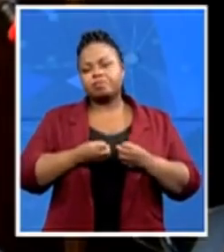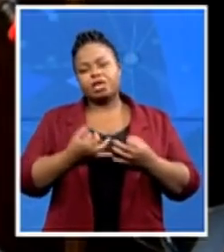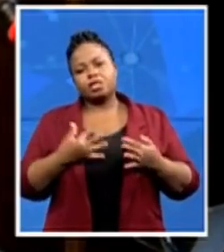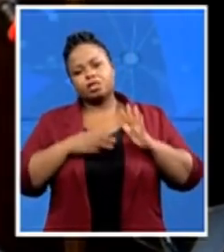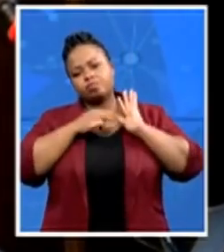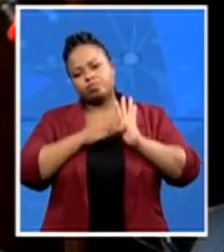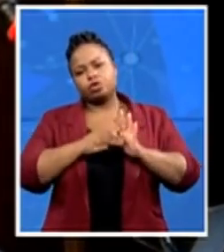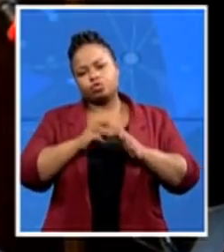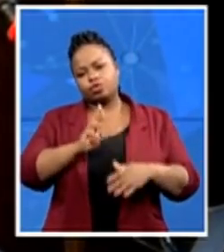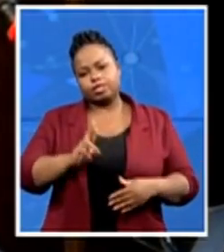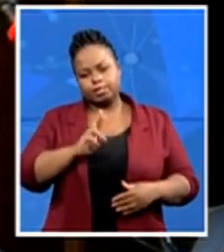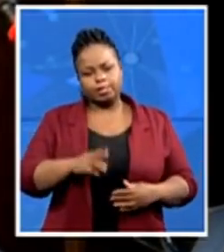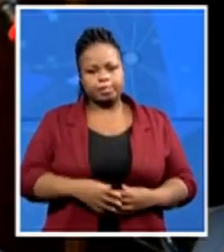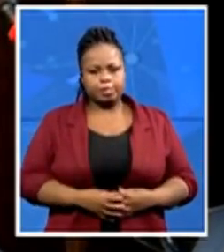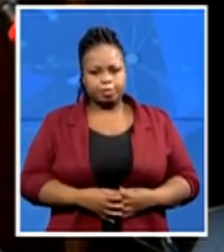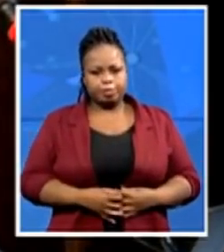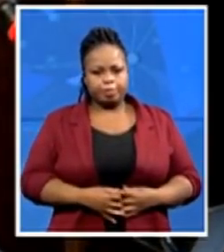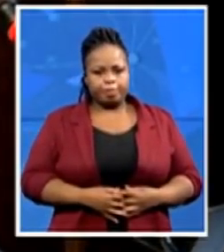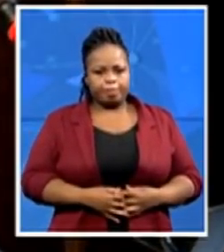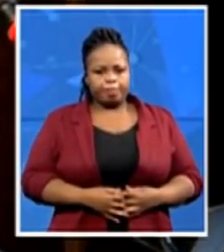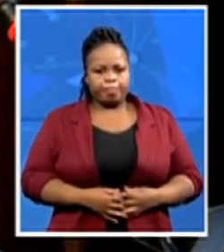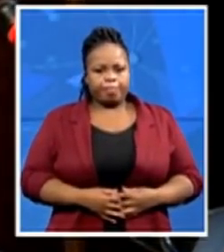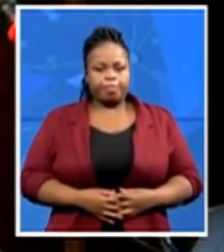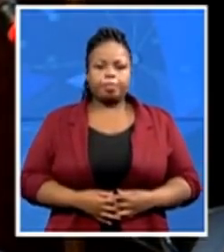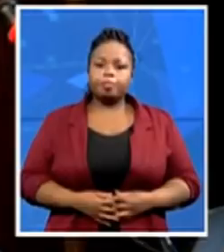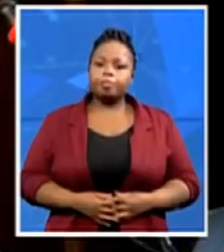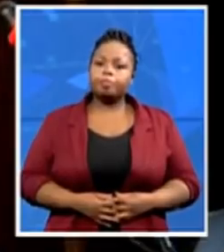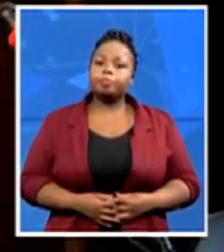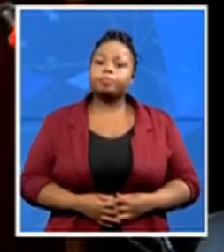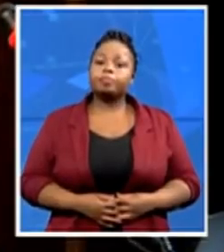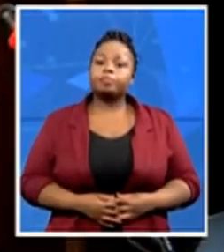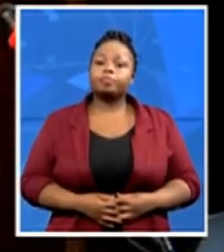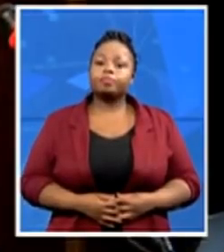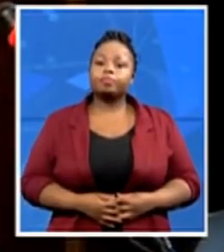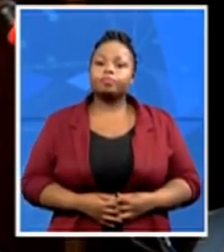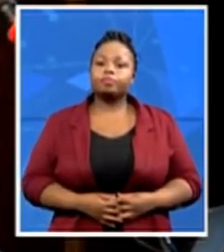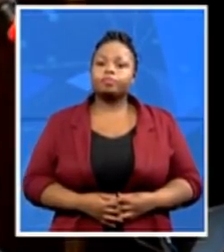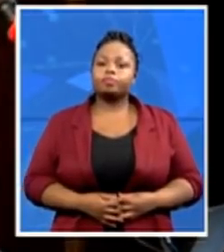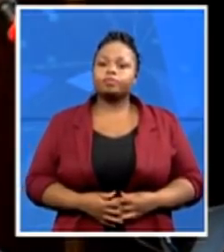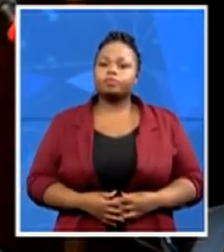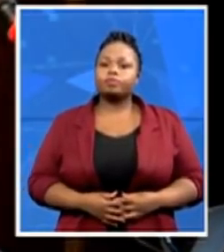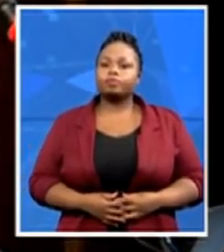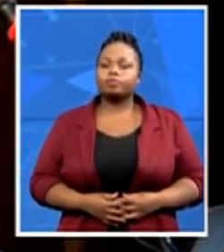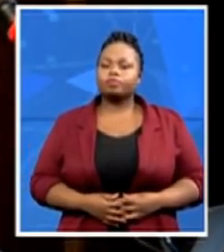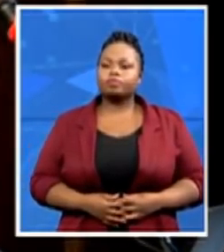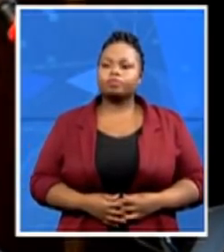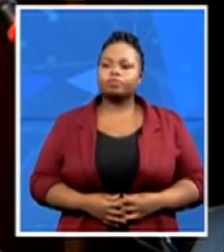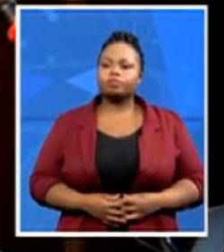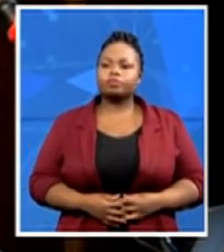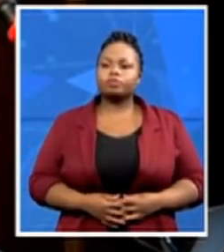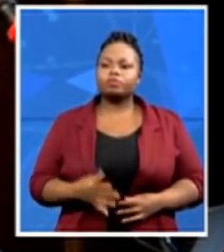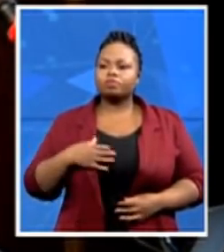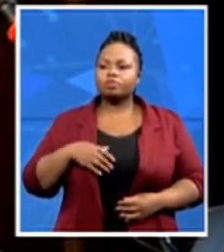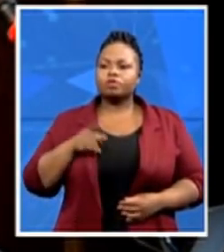He has a pending matter which is currently pending in the High Court. He is out on bail for that